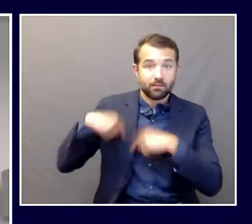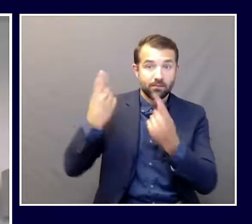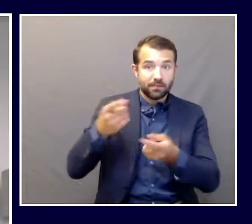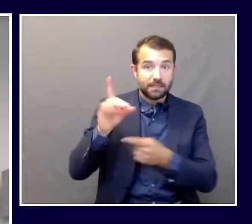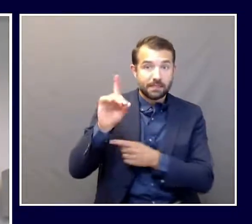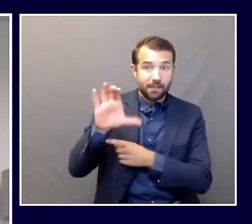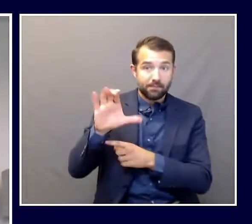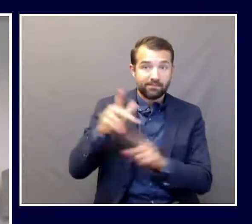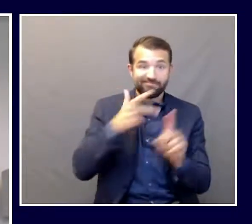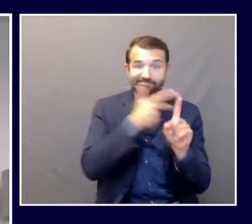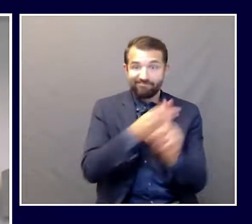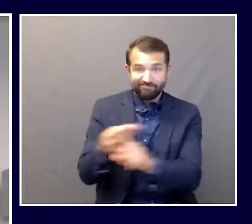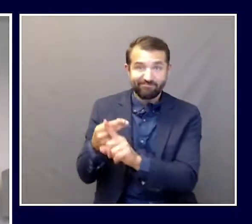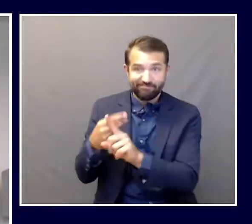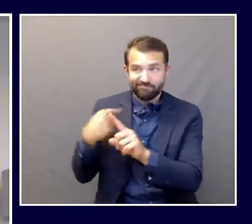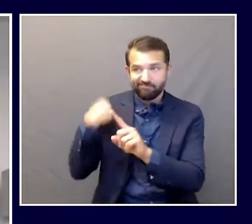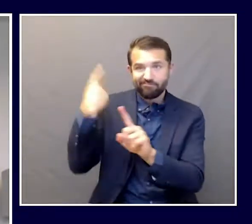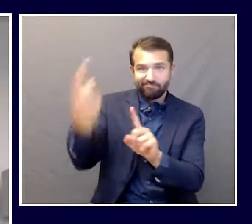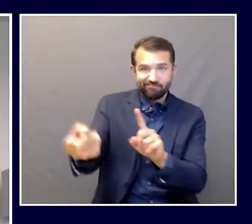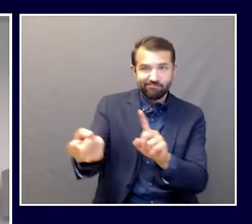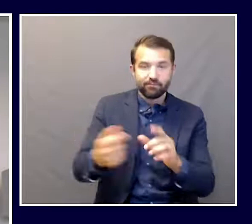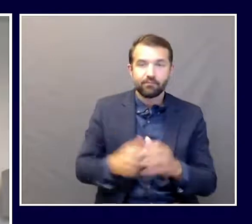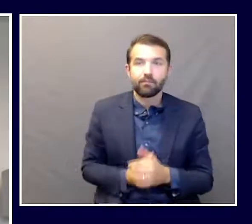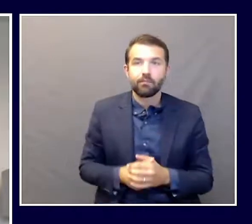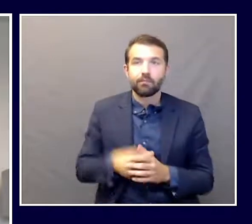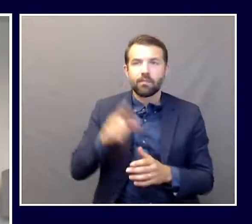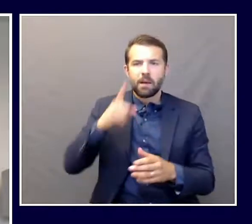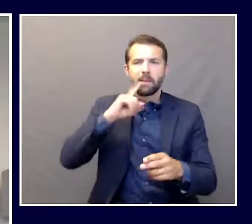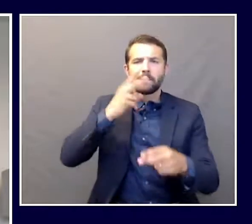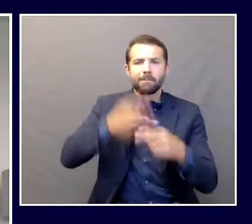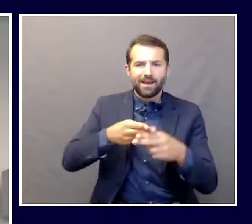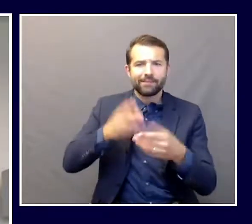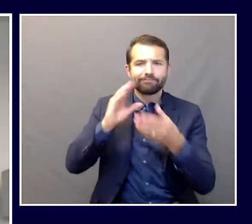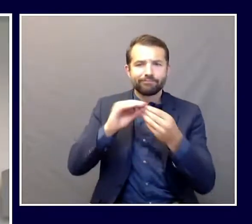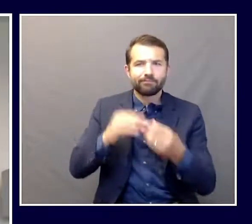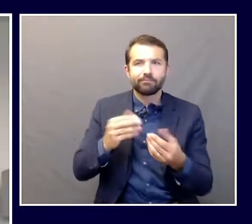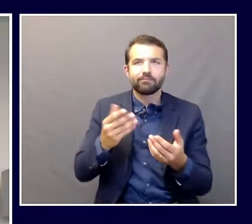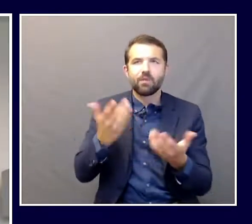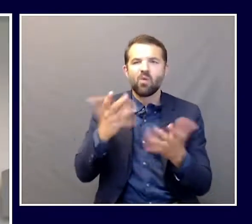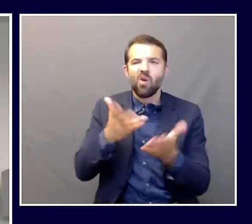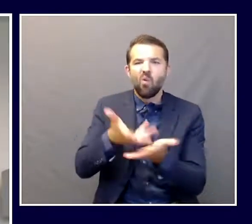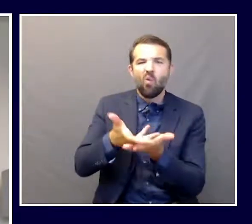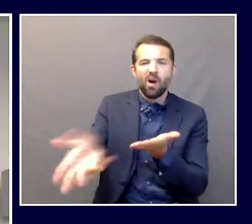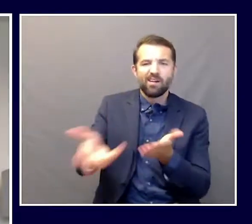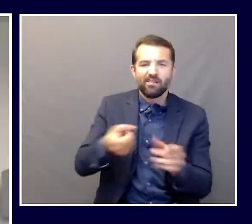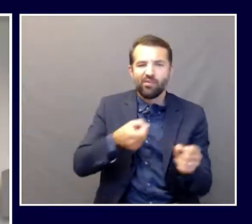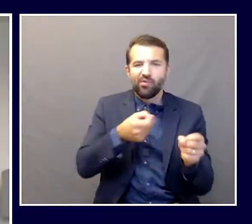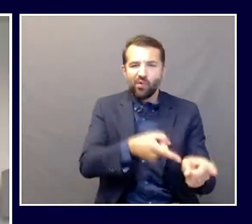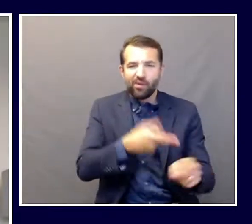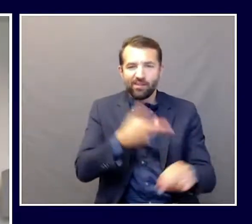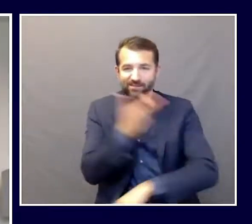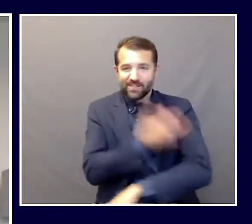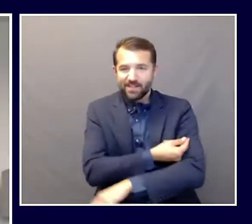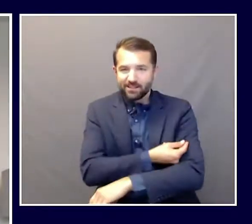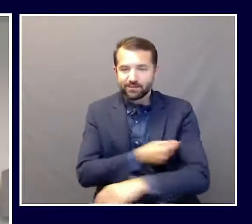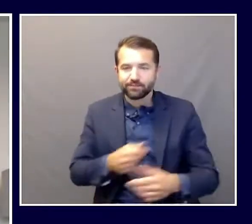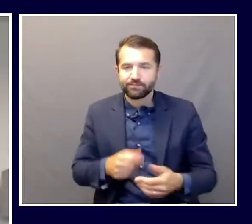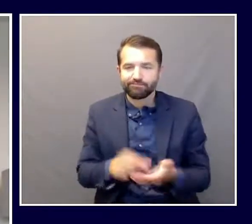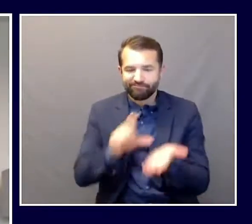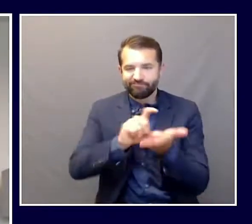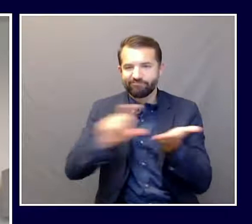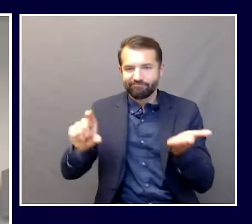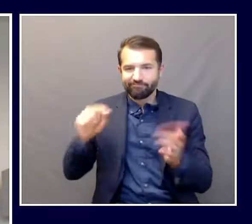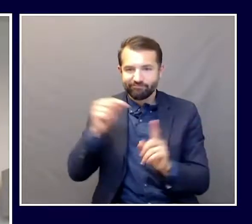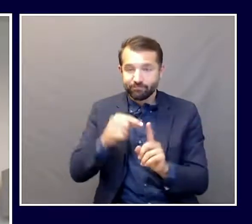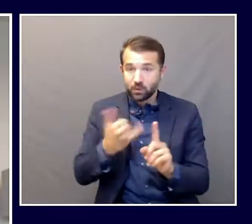not wasting any doses. Now, knowing that there are fewer people seeking out the vaccines